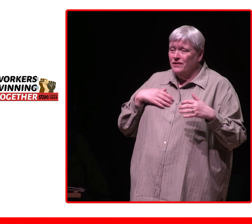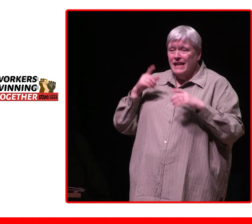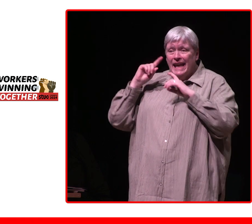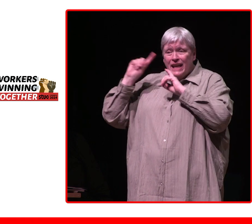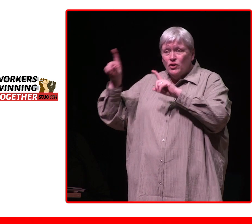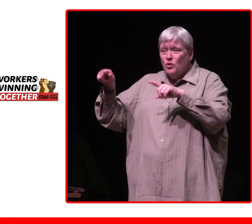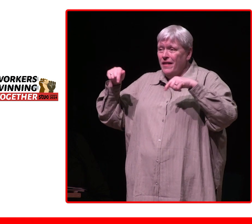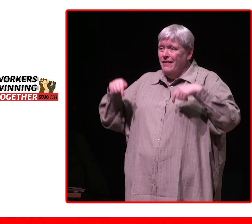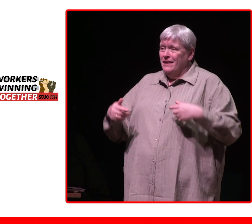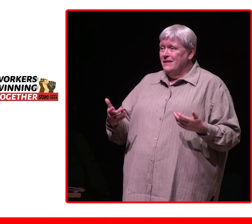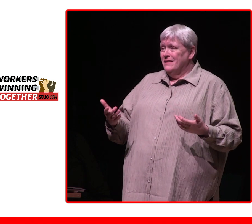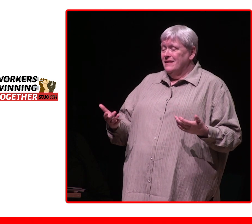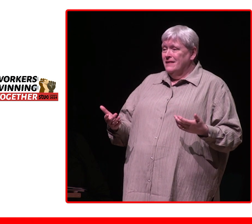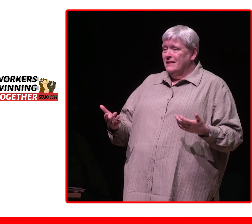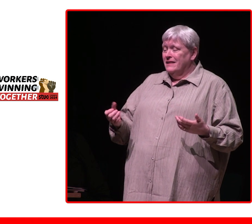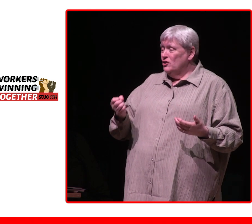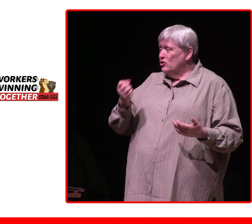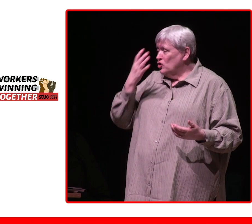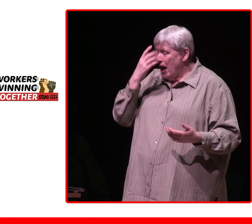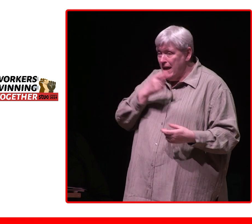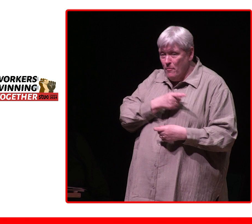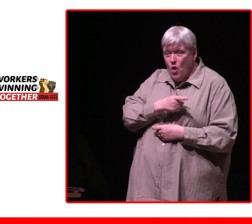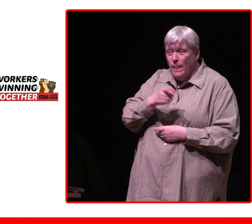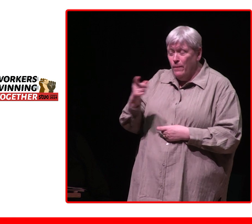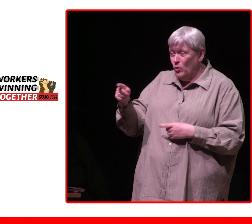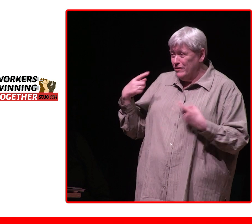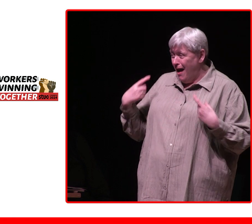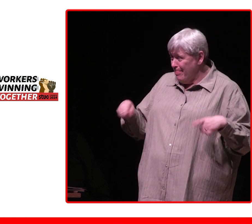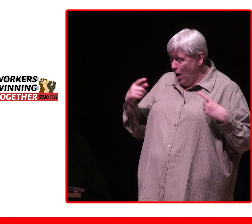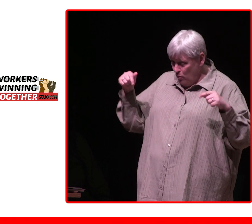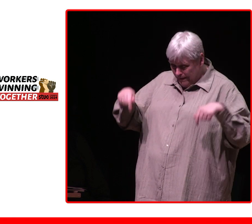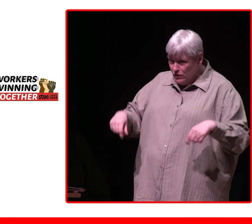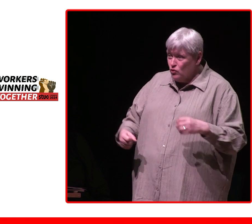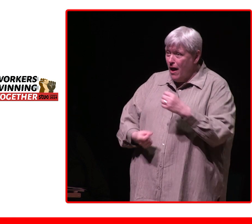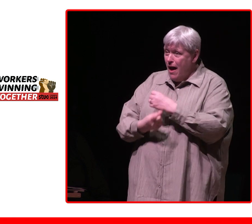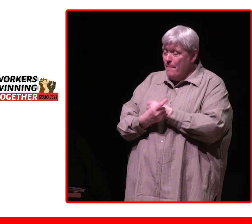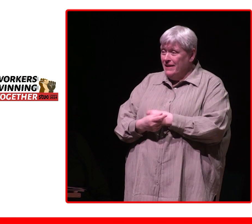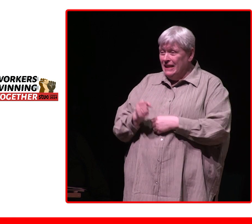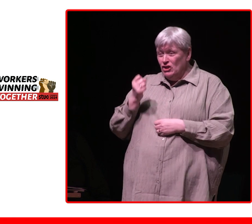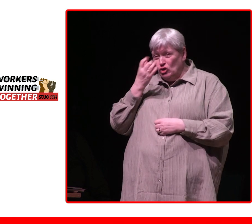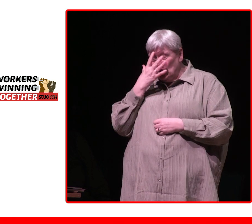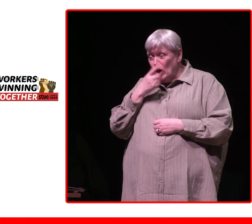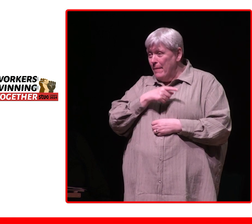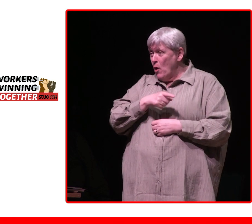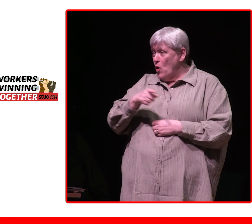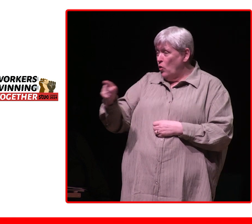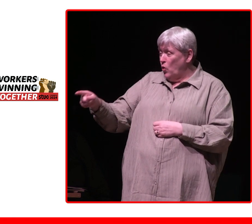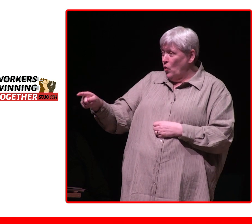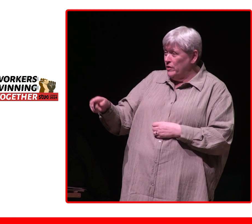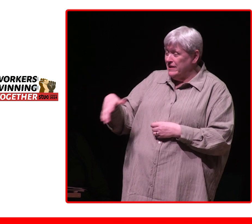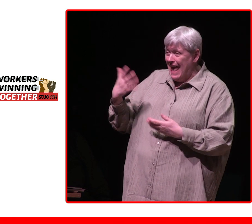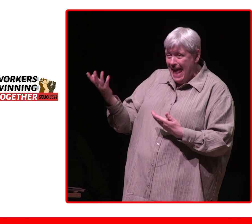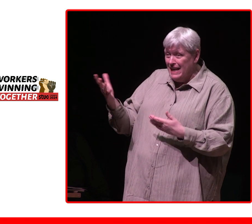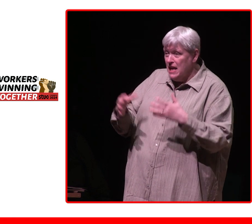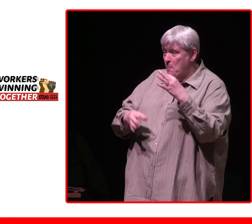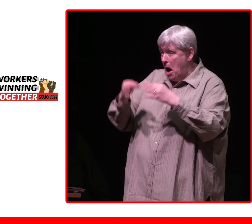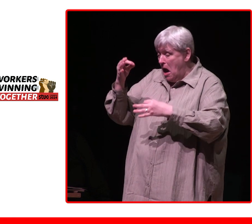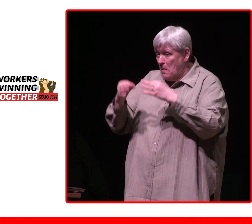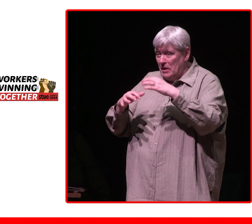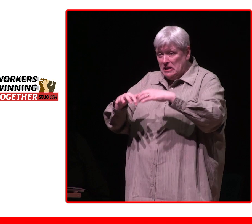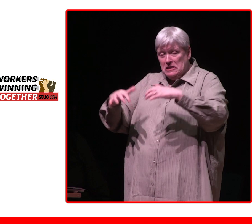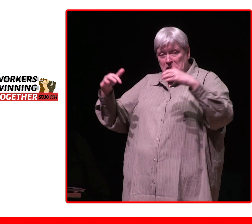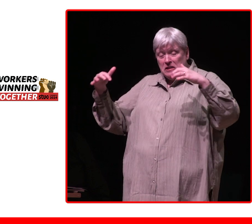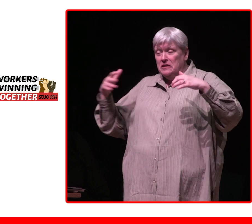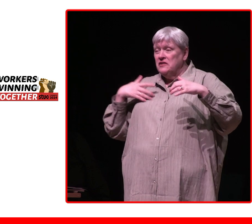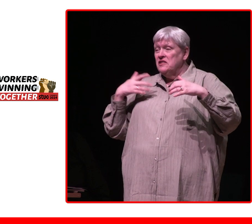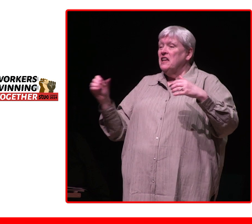that. Shame on those who've allowed this to happen. Shame on those who sit in any parliament who give cover